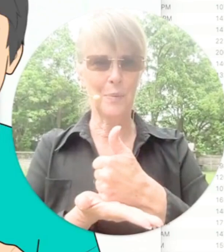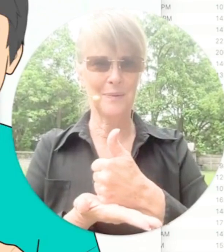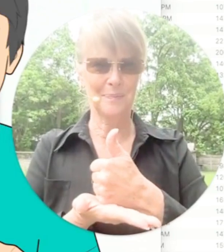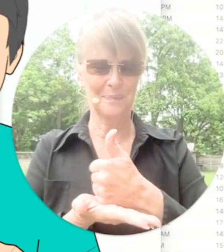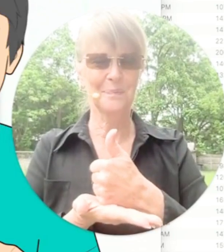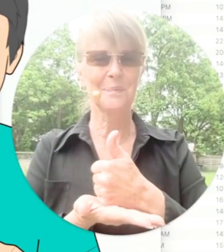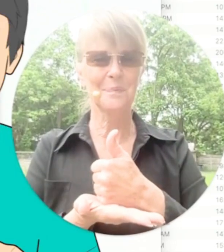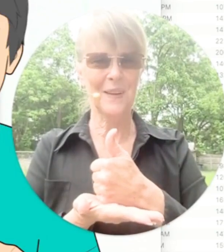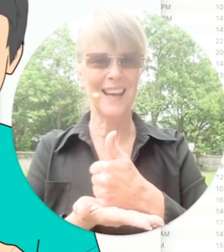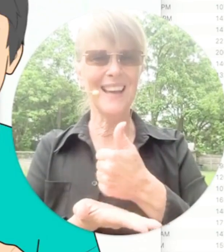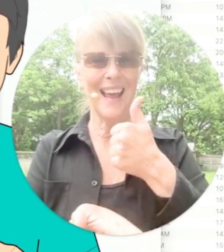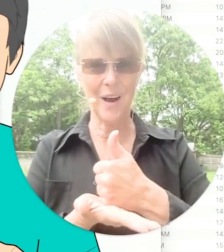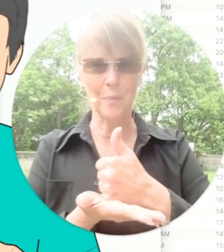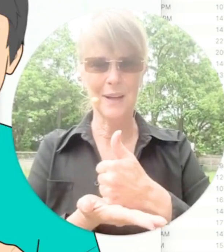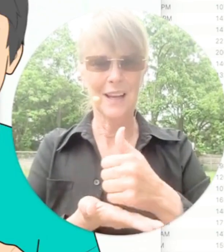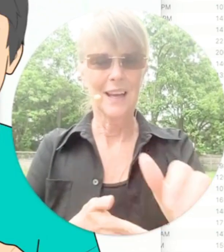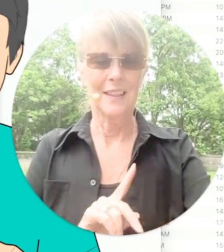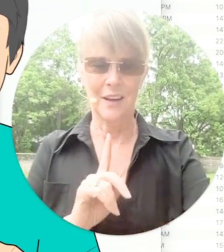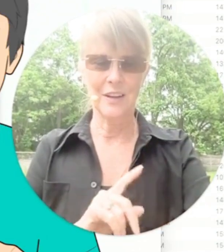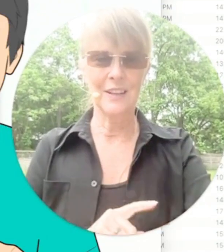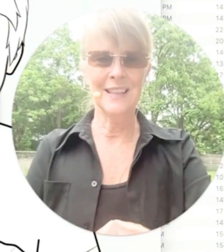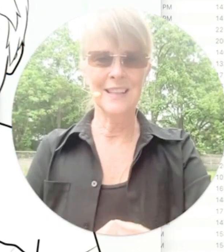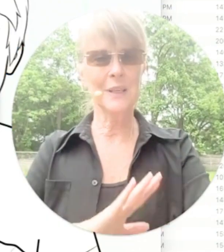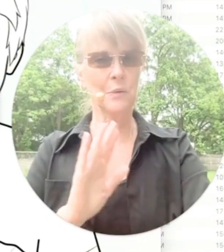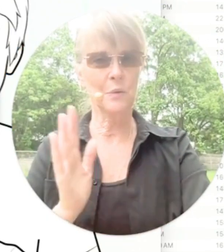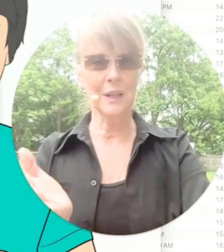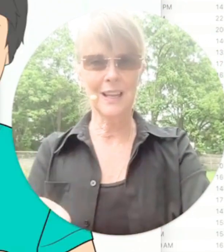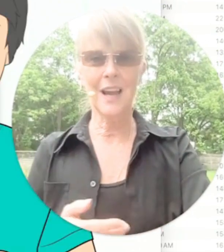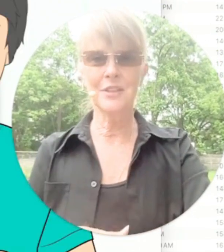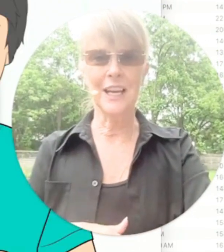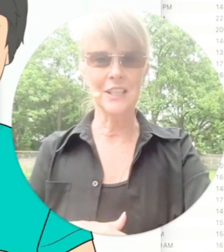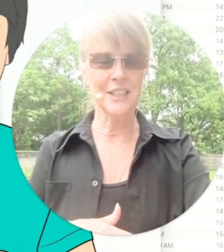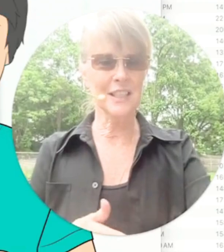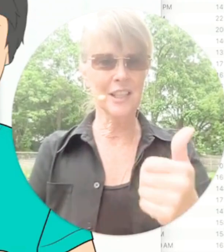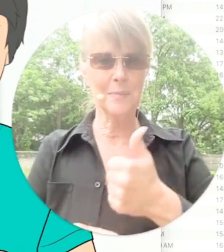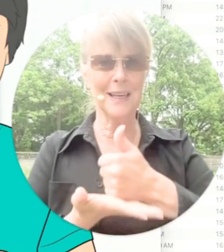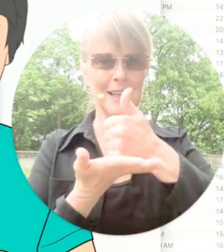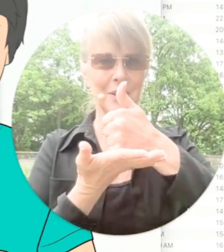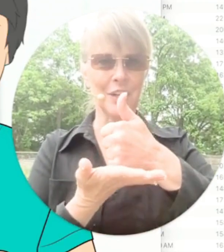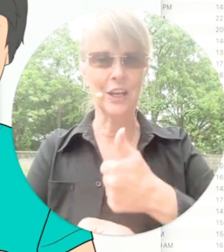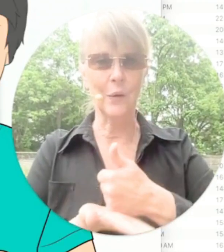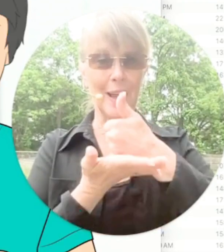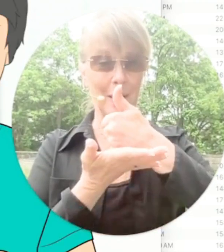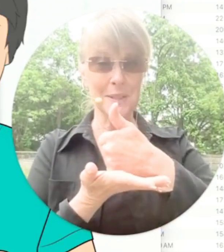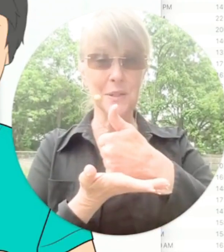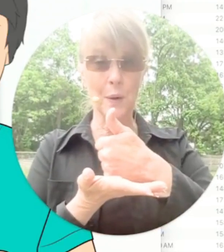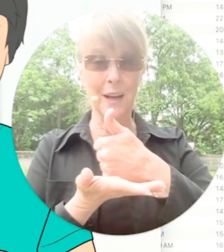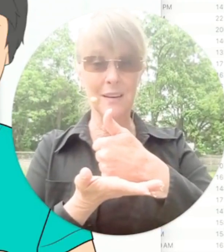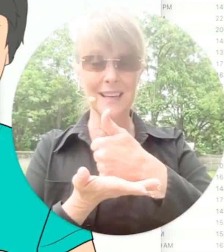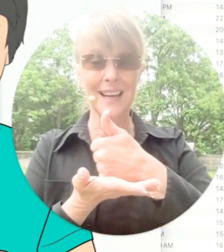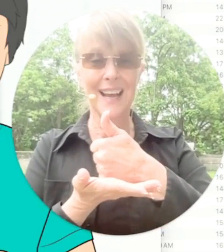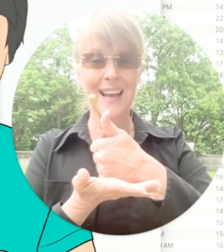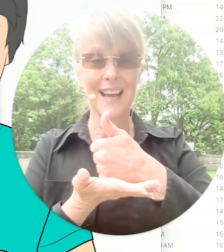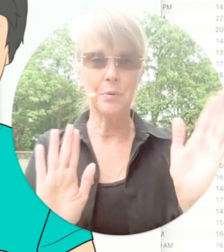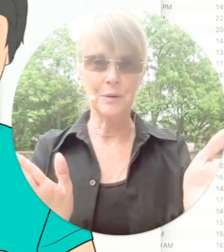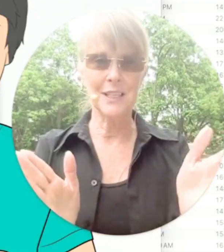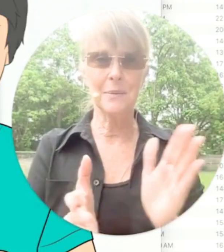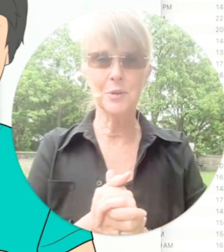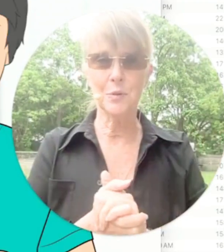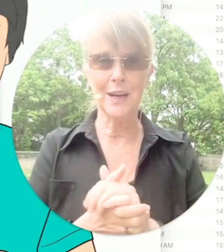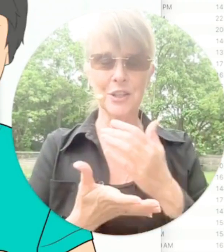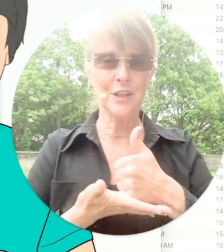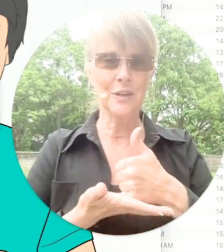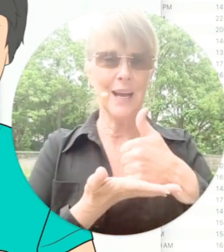Help. Okay, help. This one in real life changes a little bit. You can go help as well. And pro